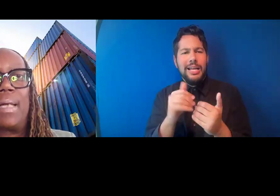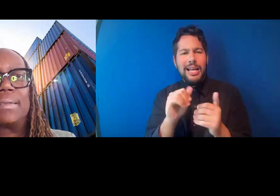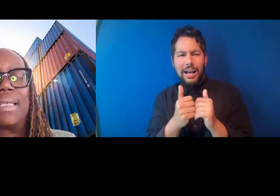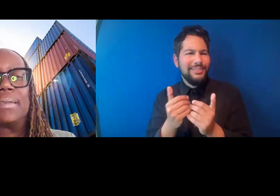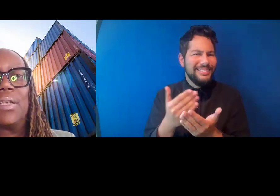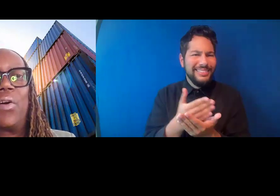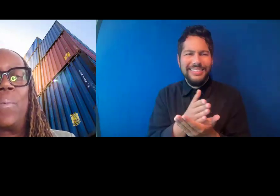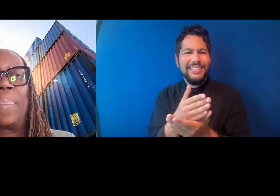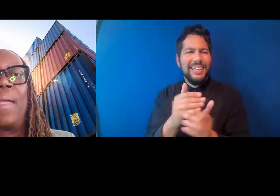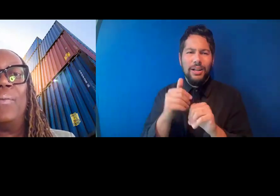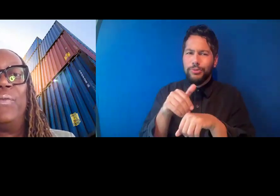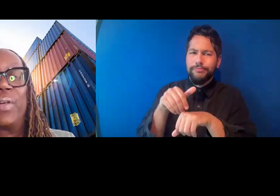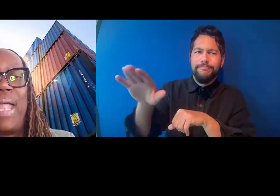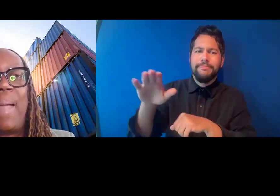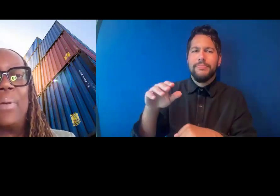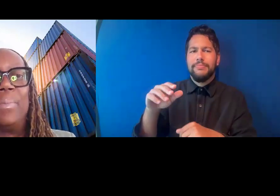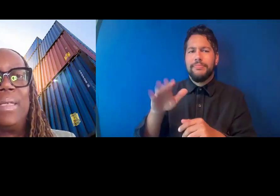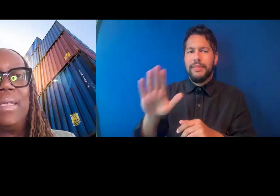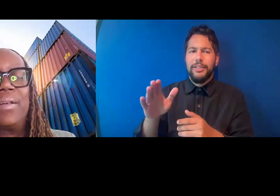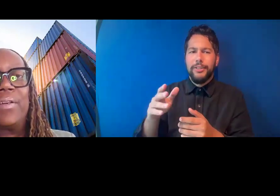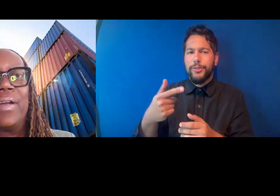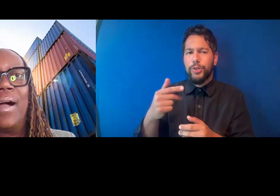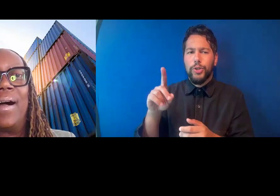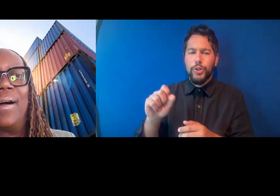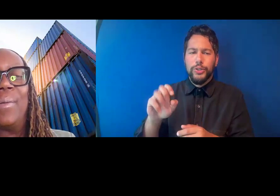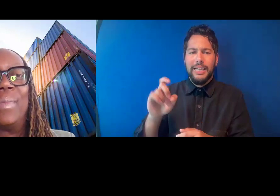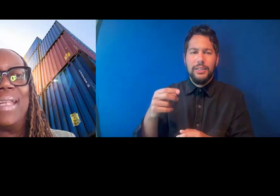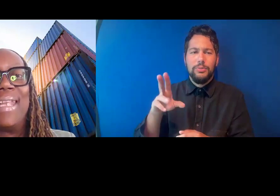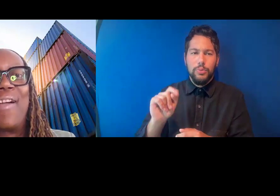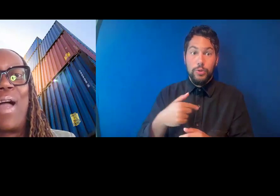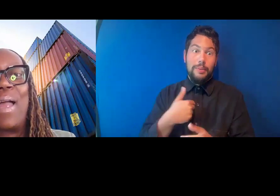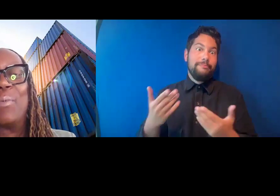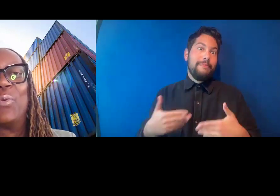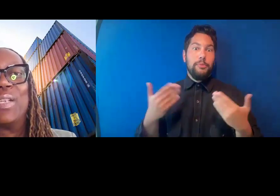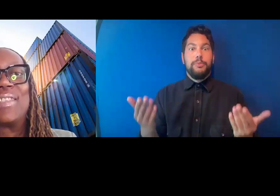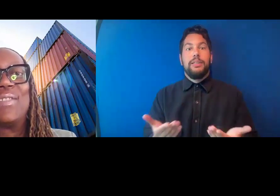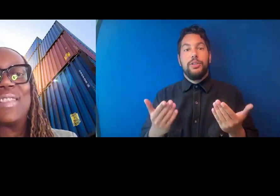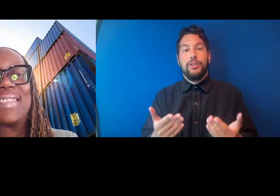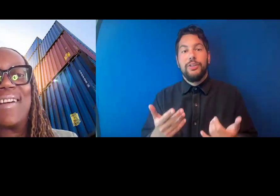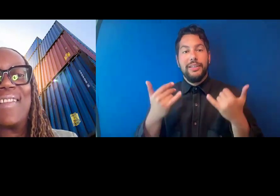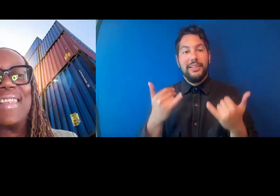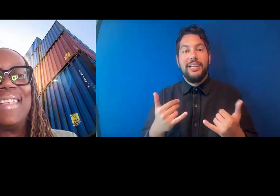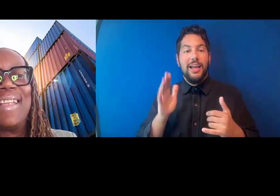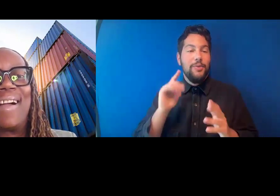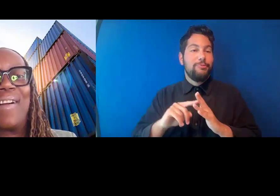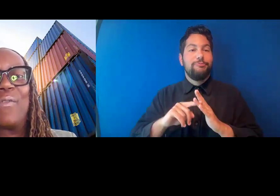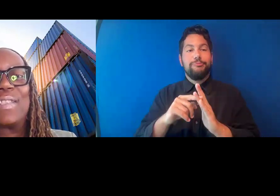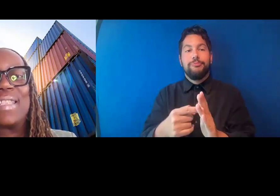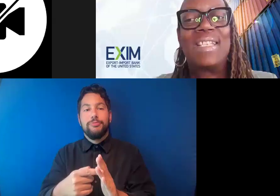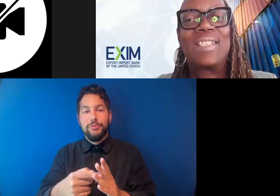export process. So very happy to be here. And now I am going to start